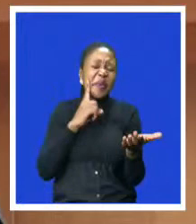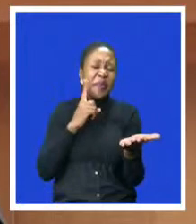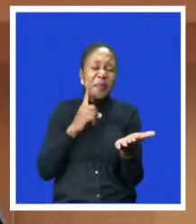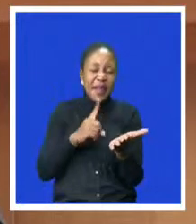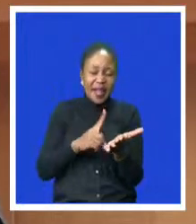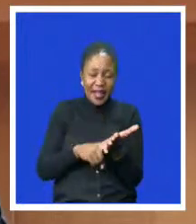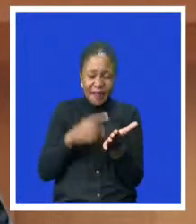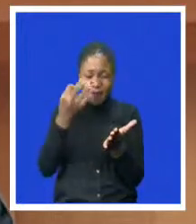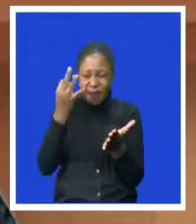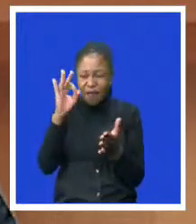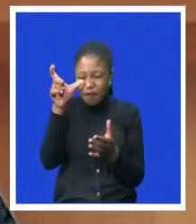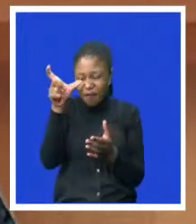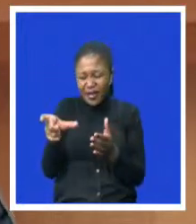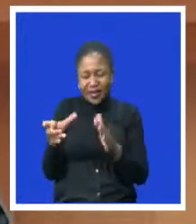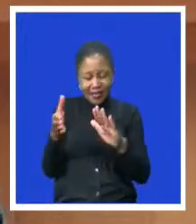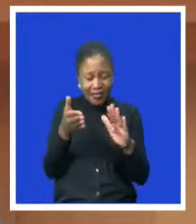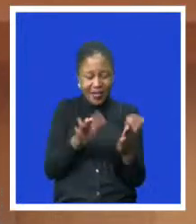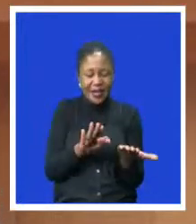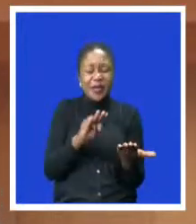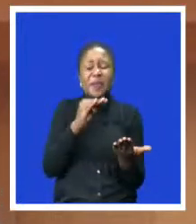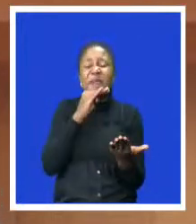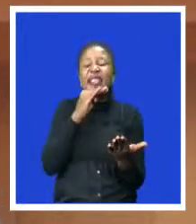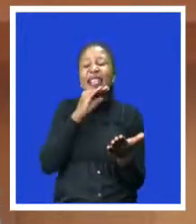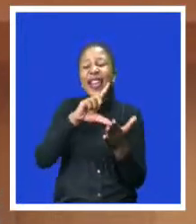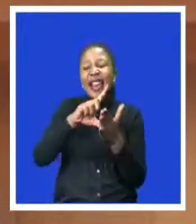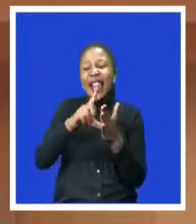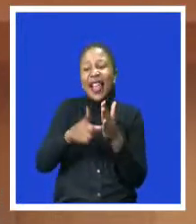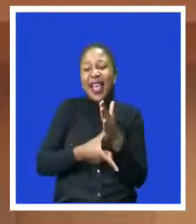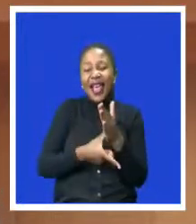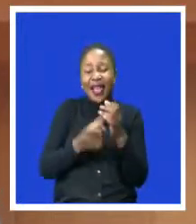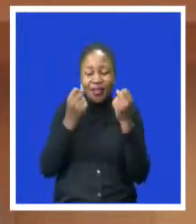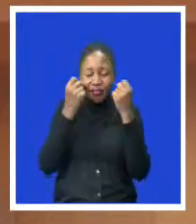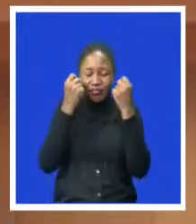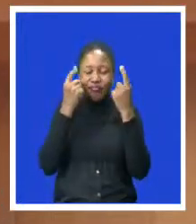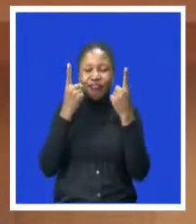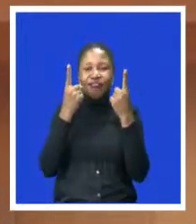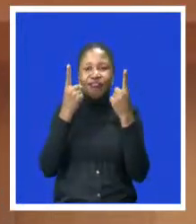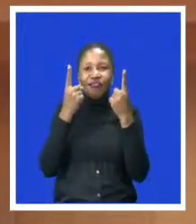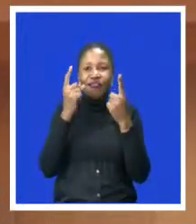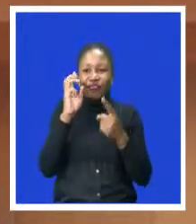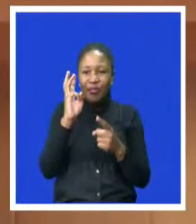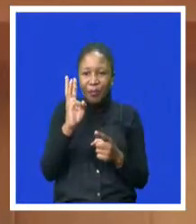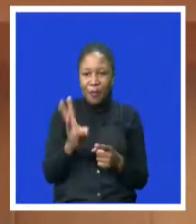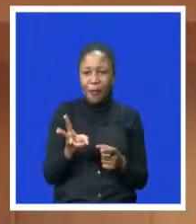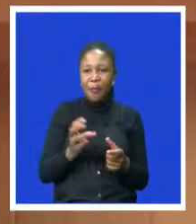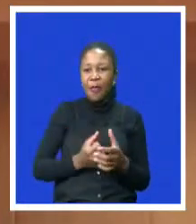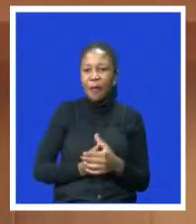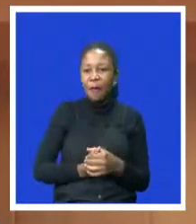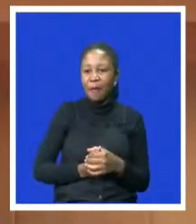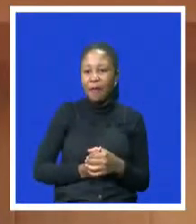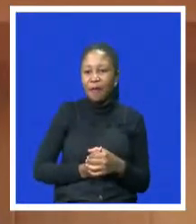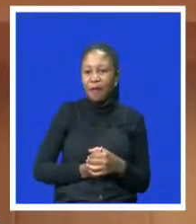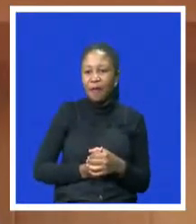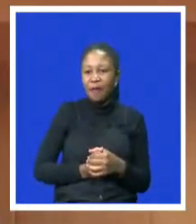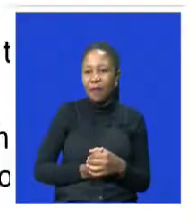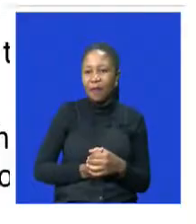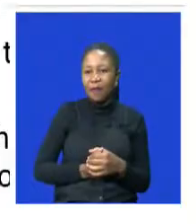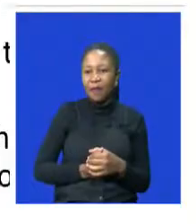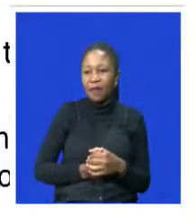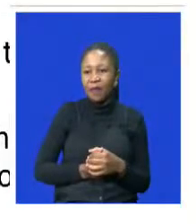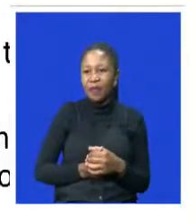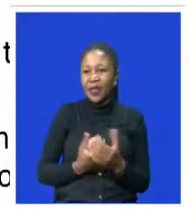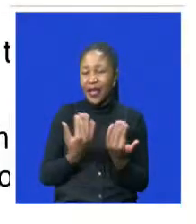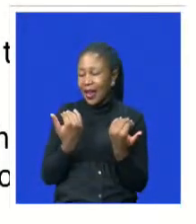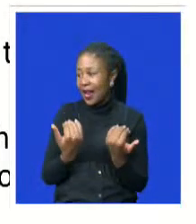is life after death. So viewers at home, I have got questions